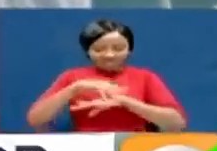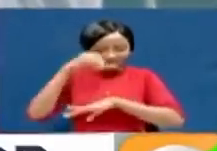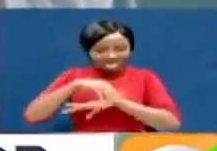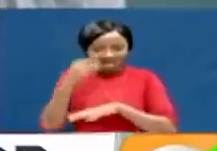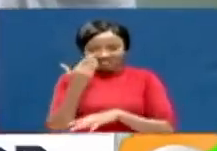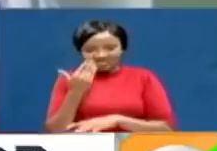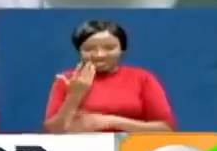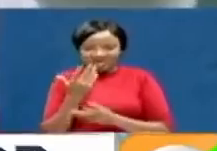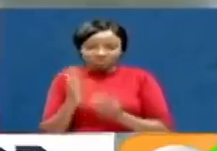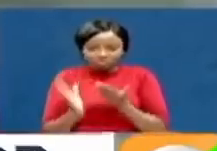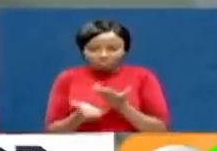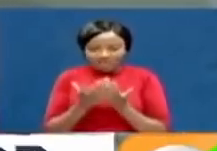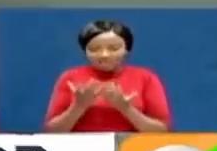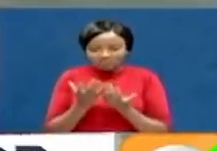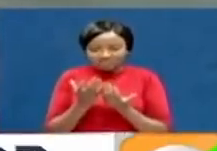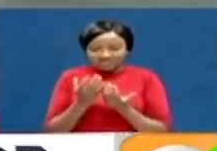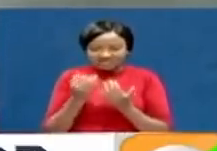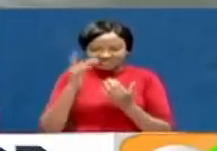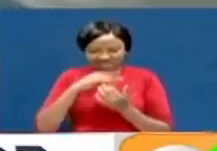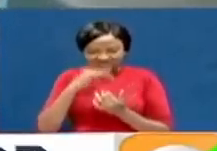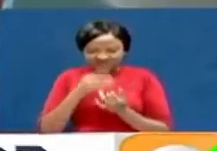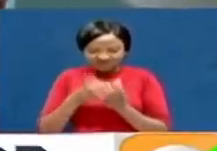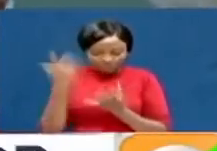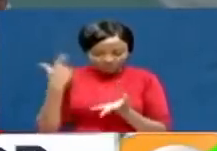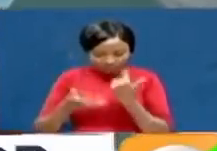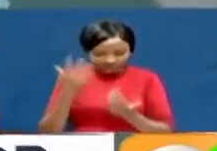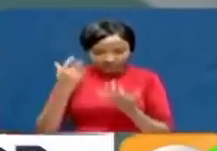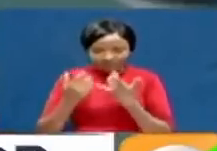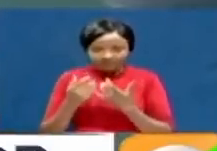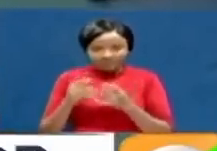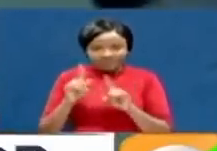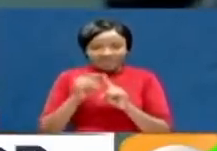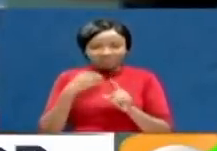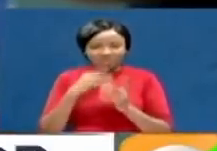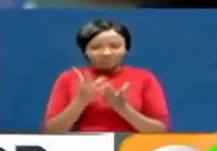has humidifiers, and also the air gets moist.